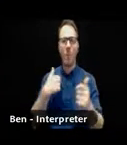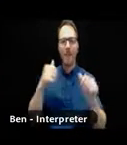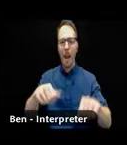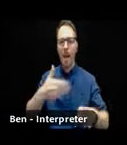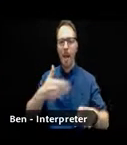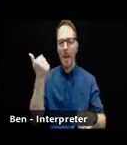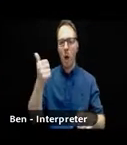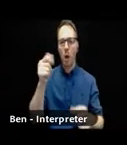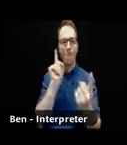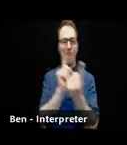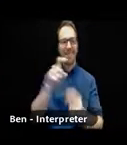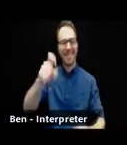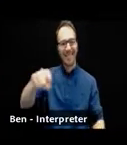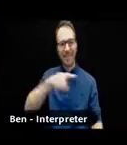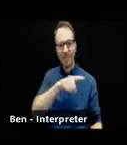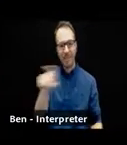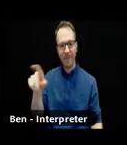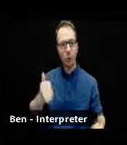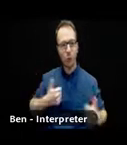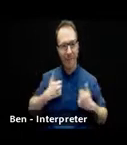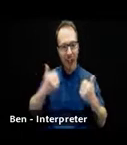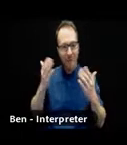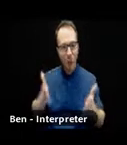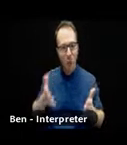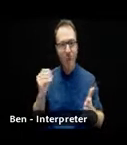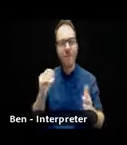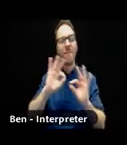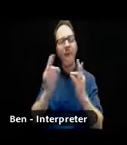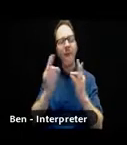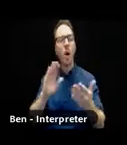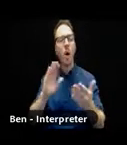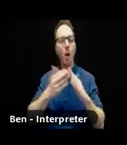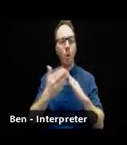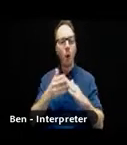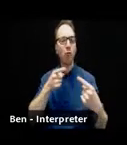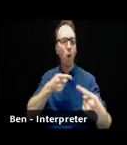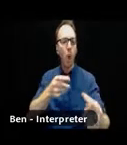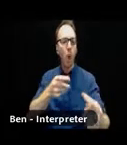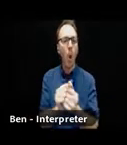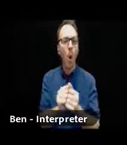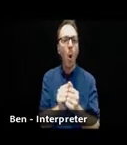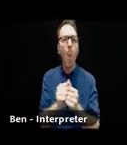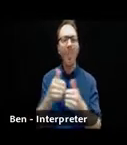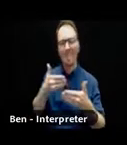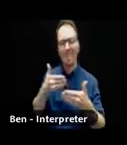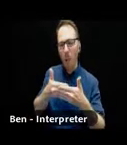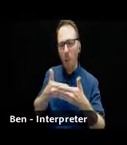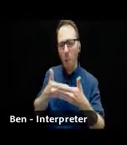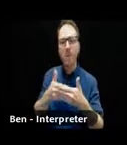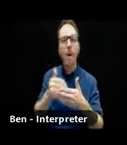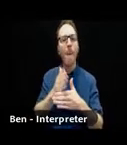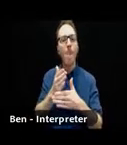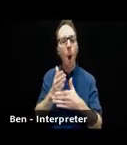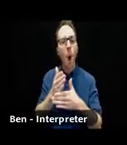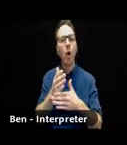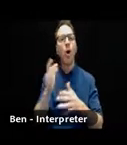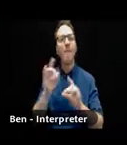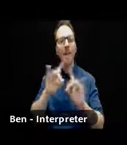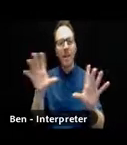needs of survivors and families and communities struggling with intimate partner violence and sexual harm.